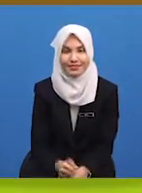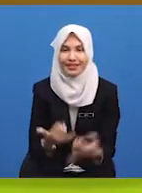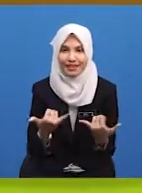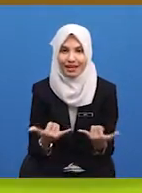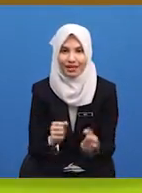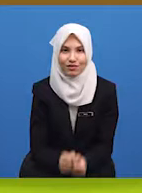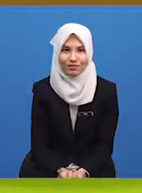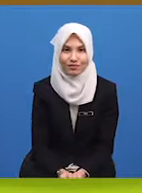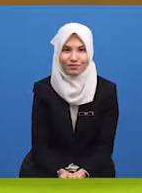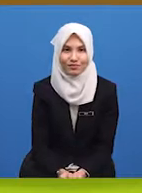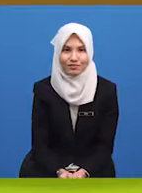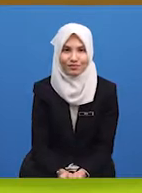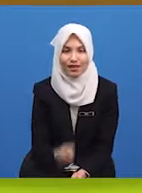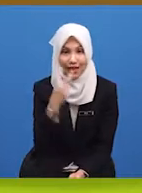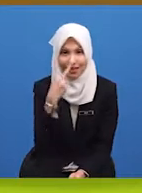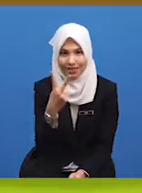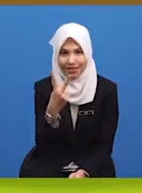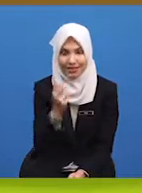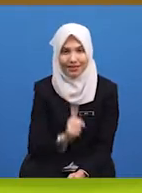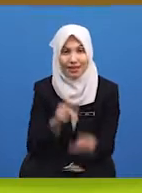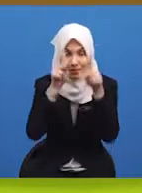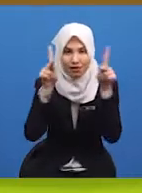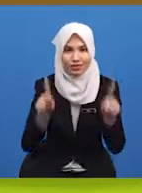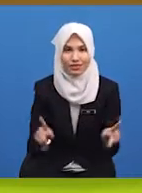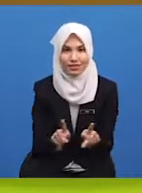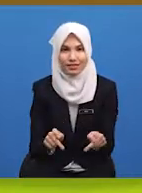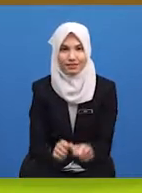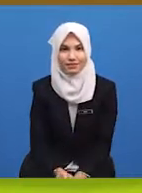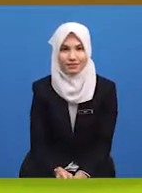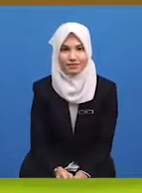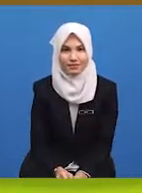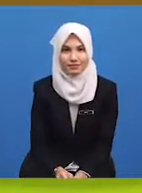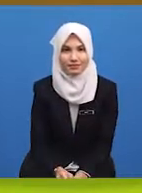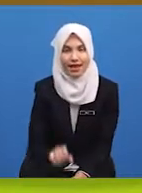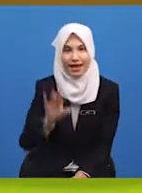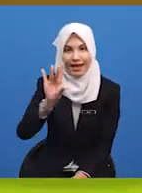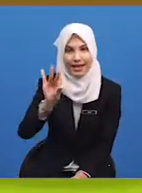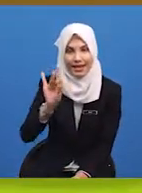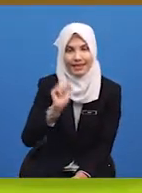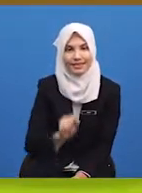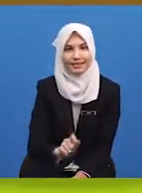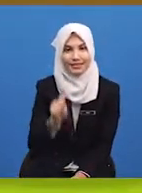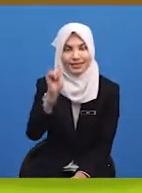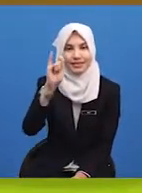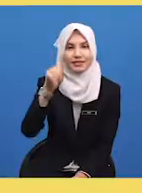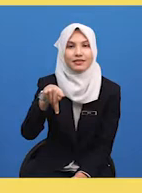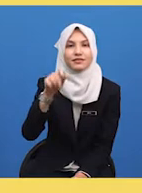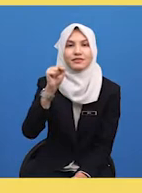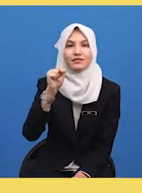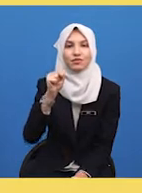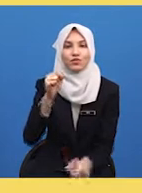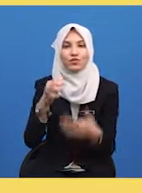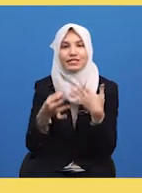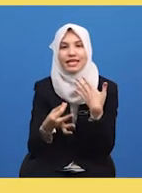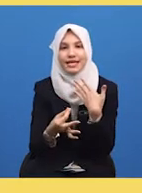Now, look at this poster of 8 tips to stay safe online.